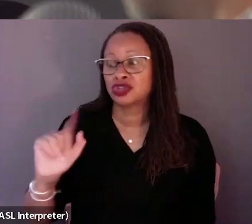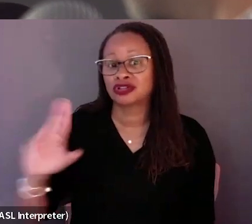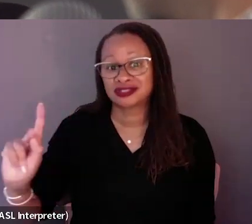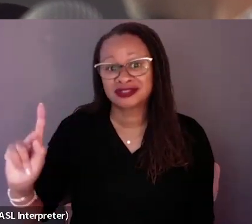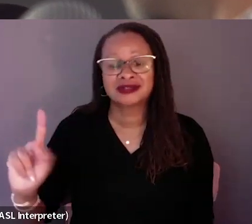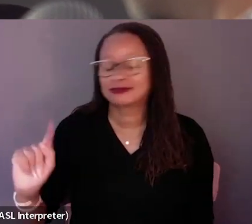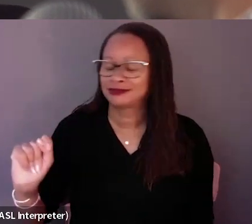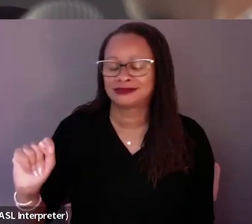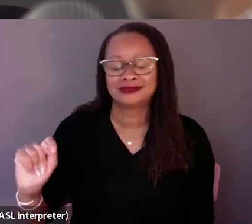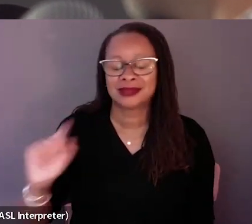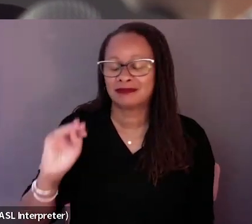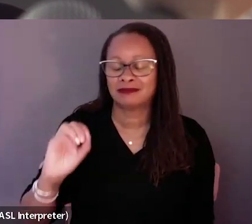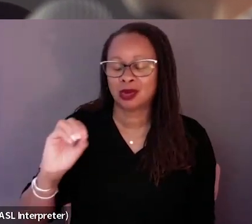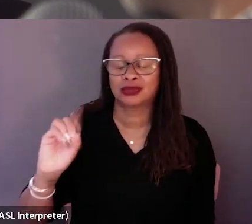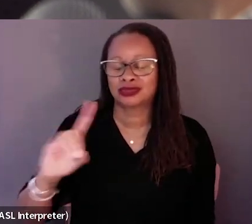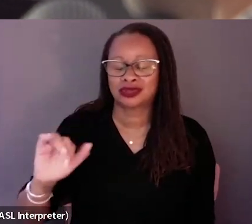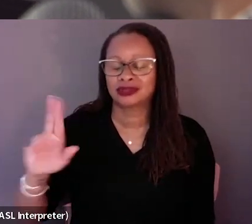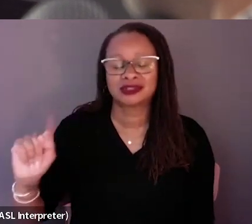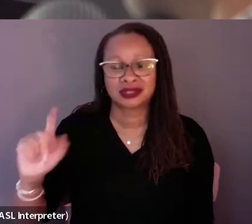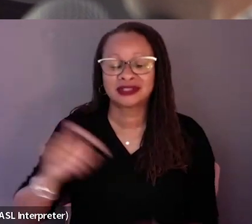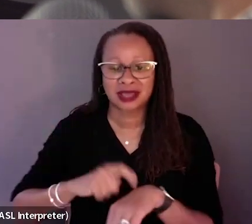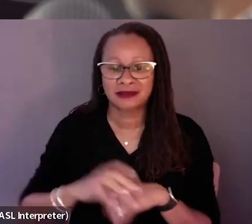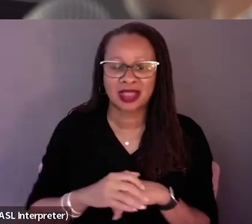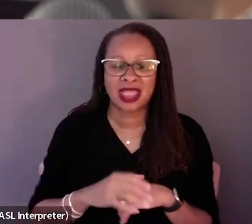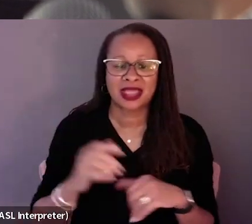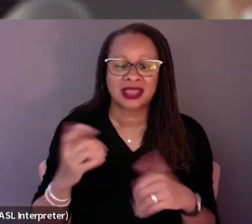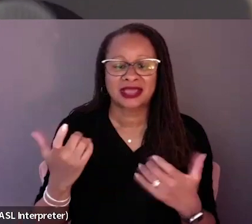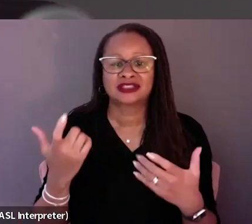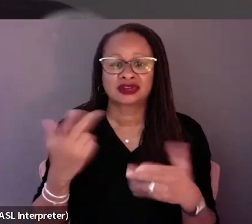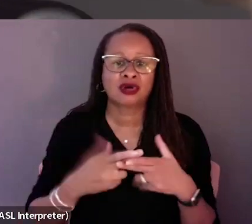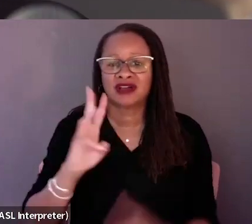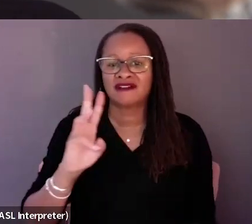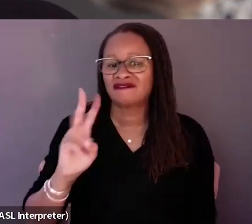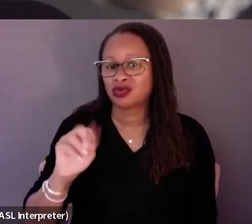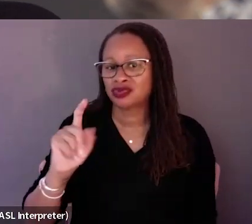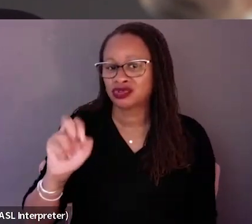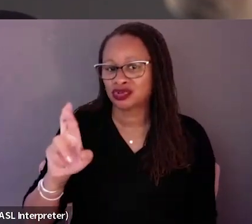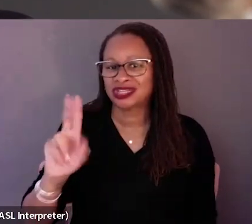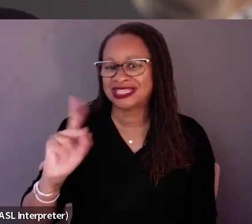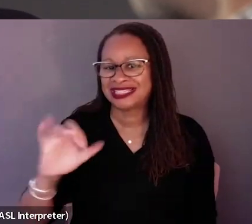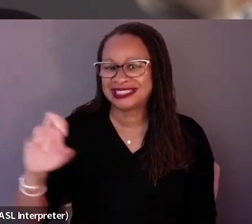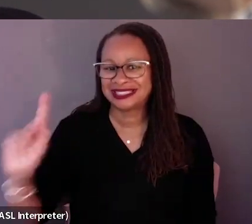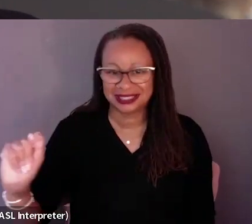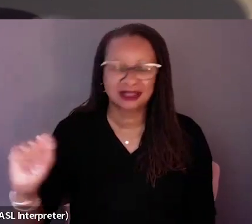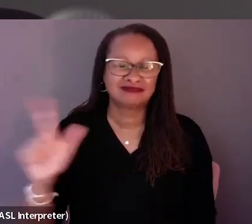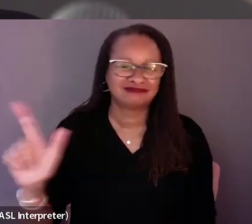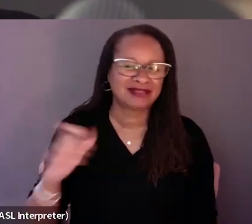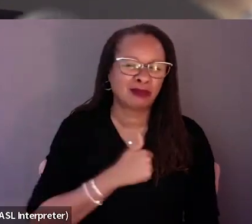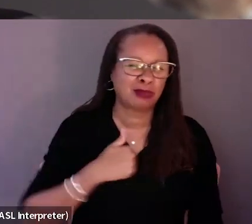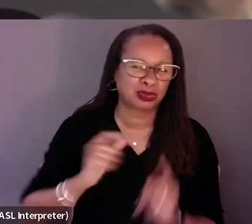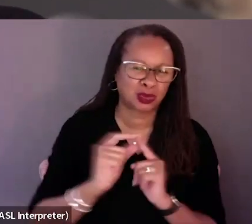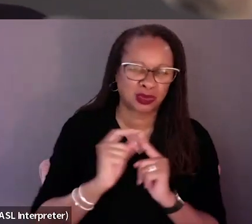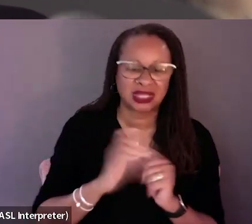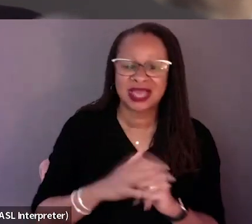a classical music world needs like it's called like a wunderkid. It's like like this special young